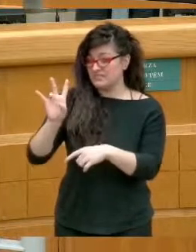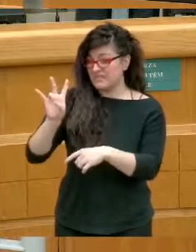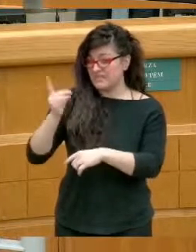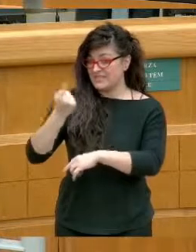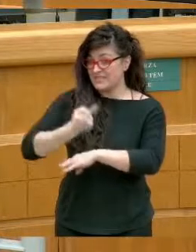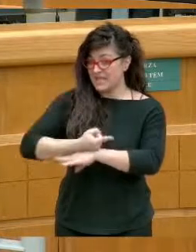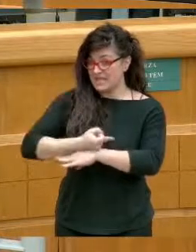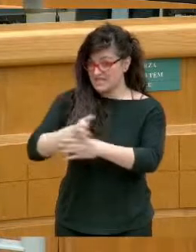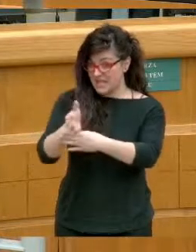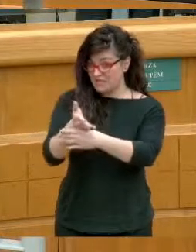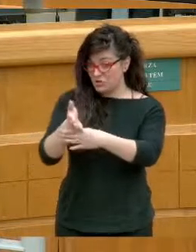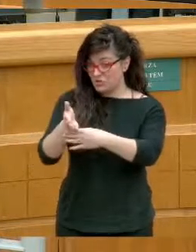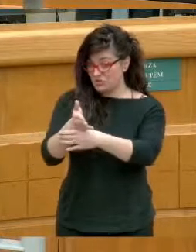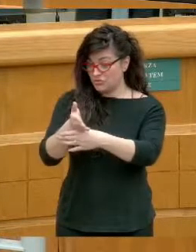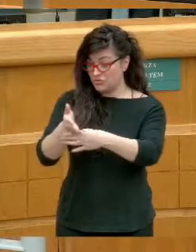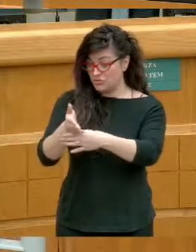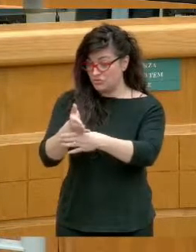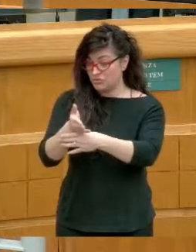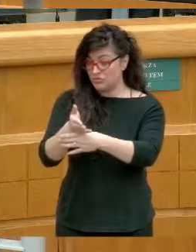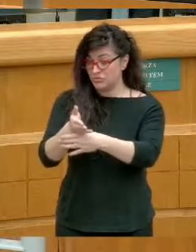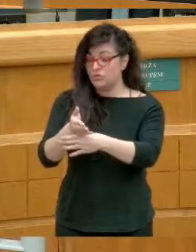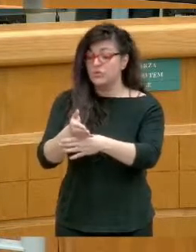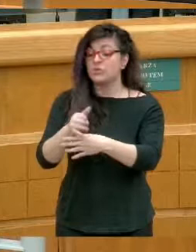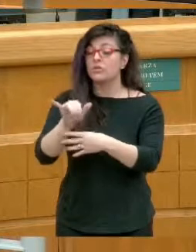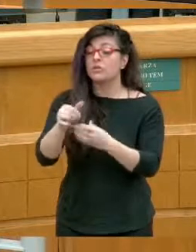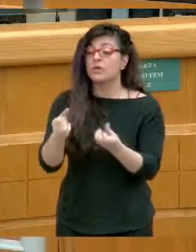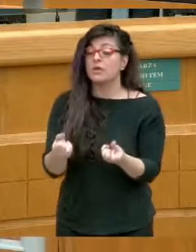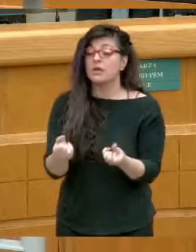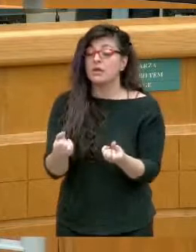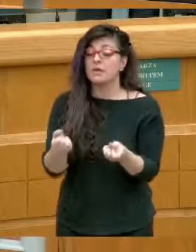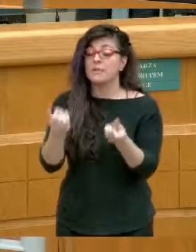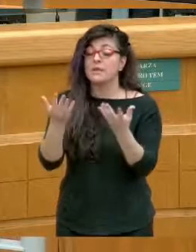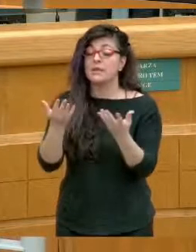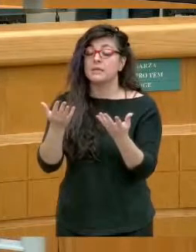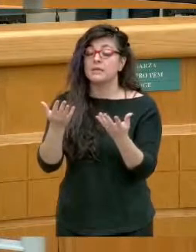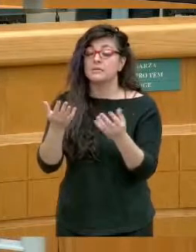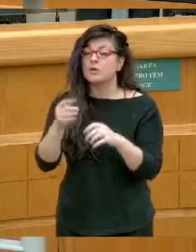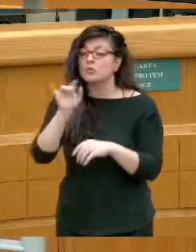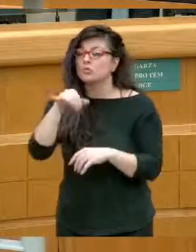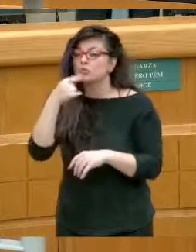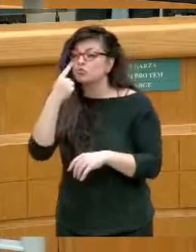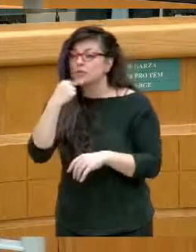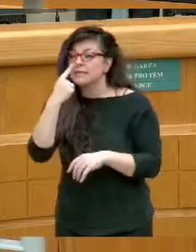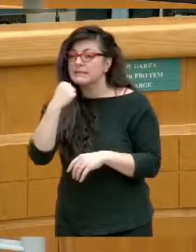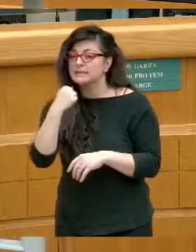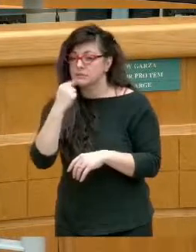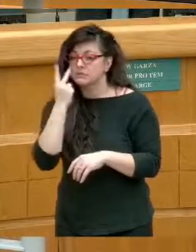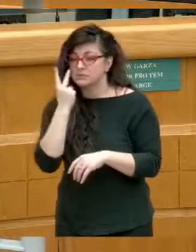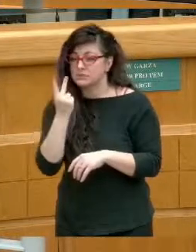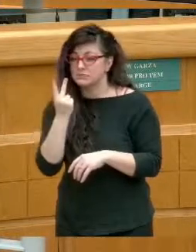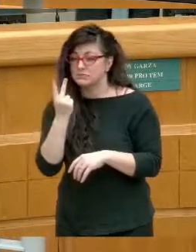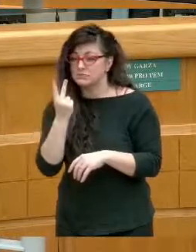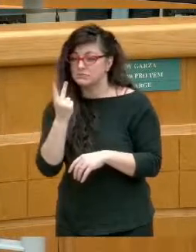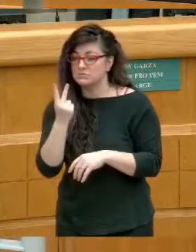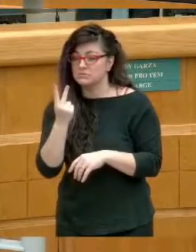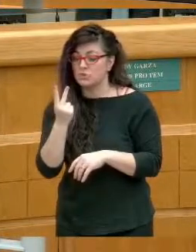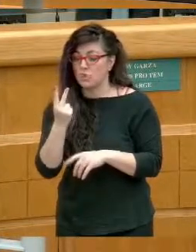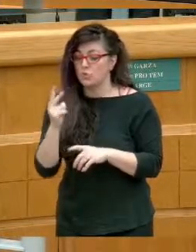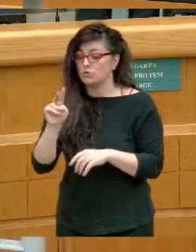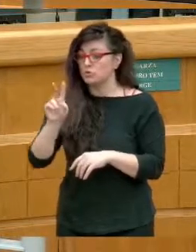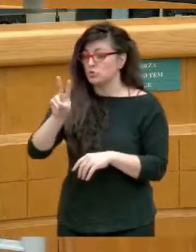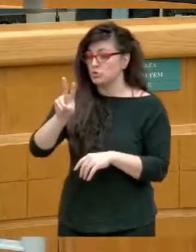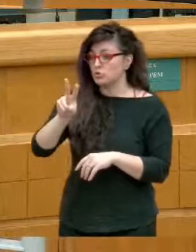period and call it one number, our average on test, which is the red line, the 7-day running total